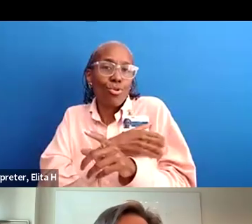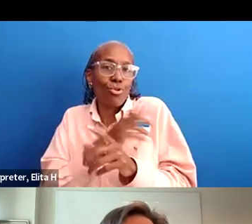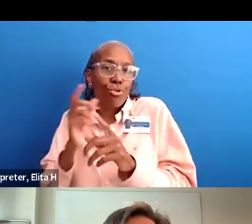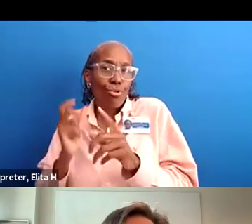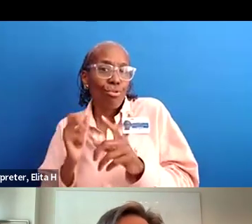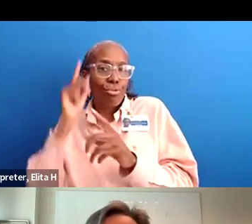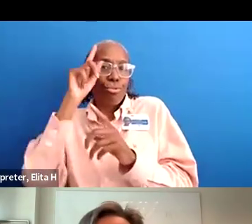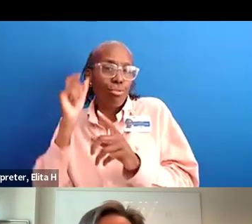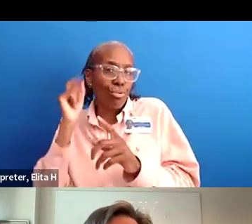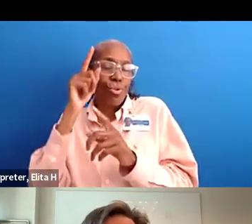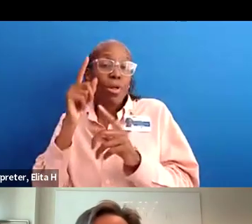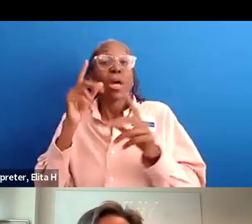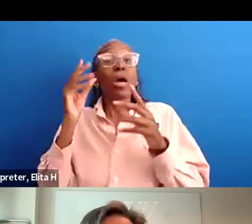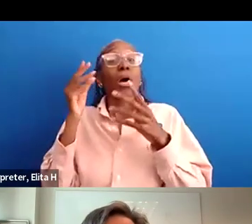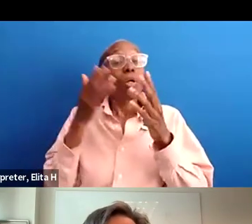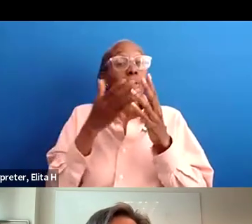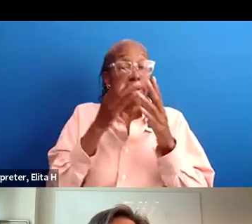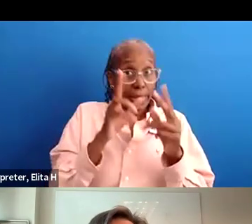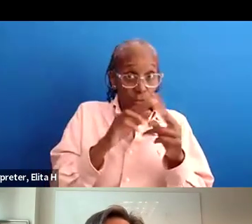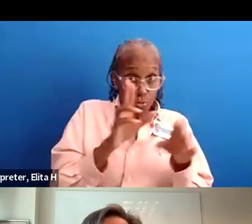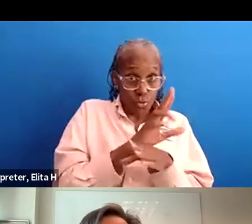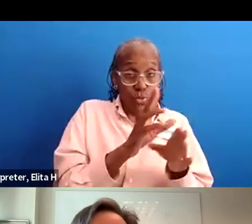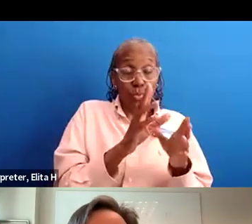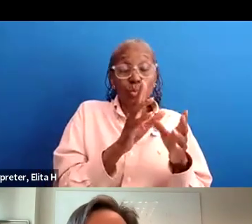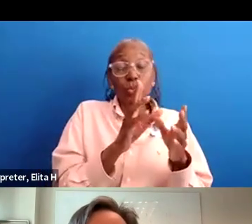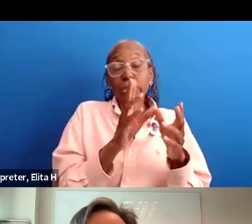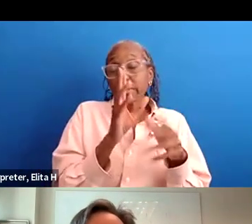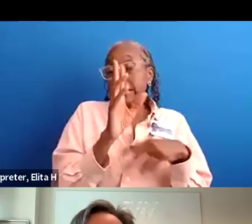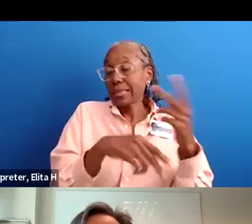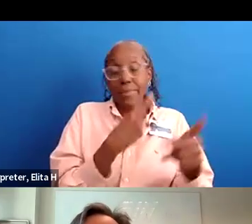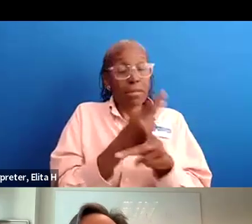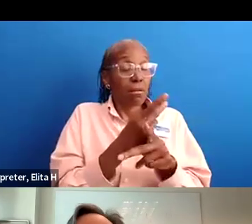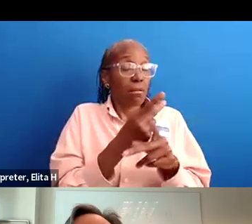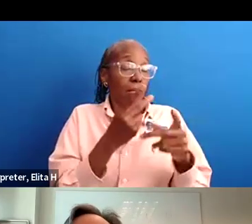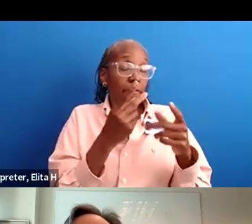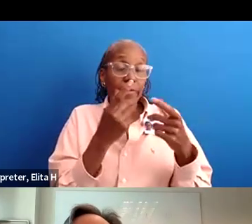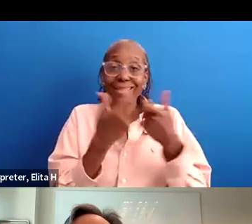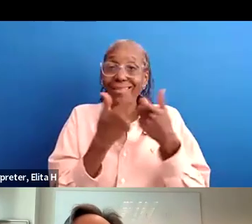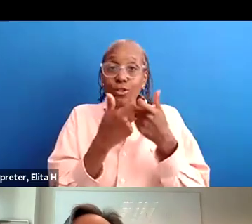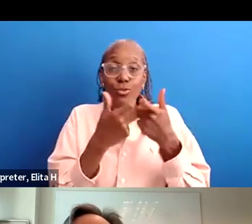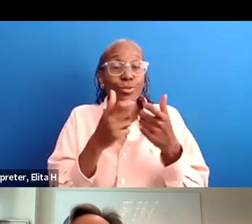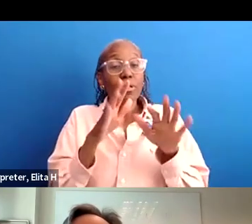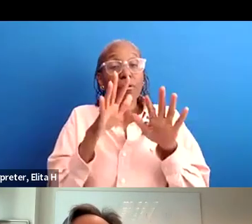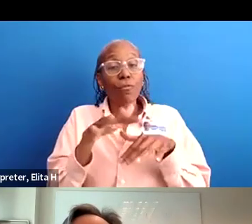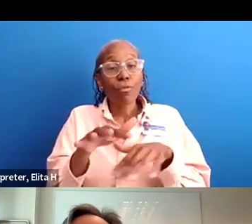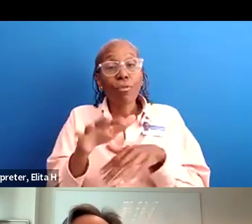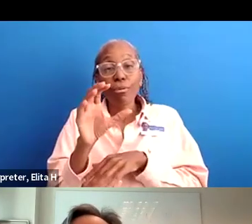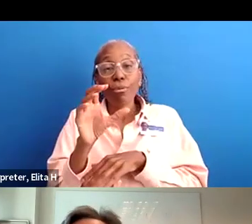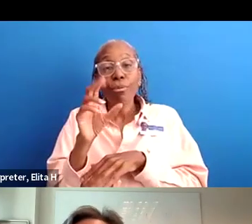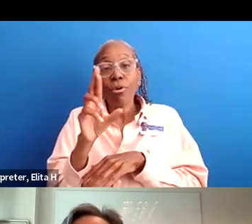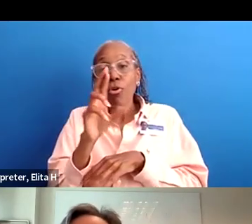either directly provided or provided through magnetic induced currents, allowing